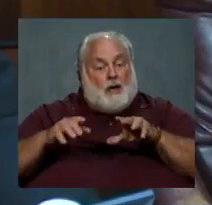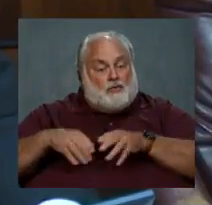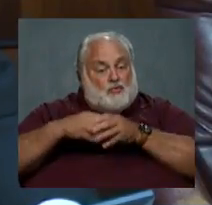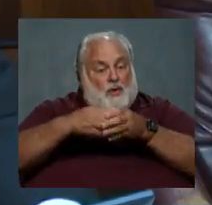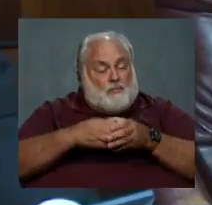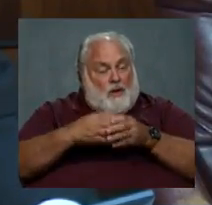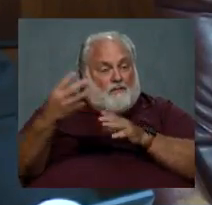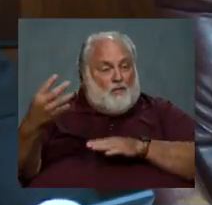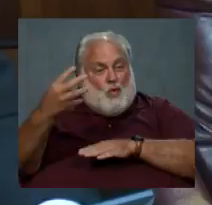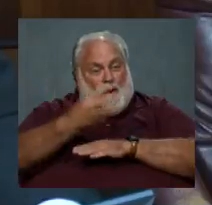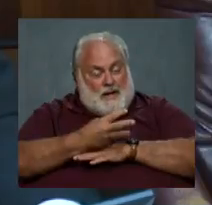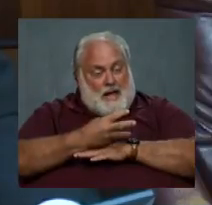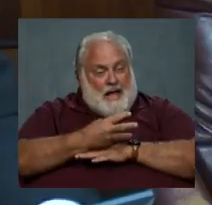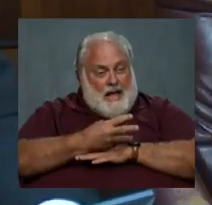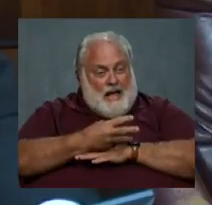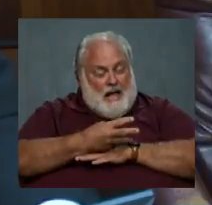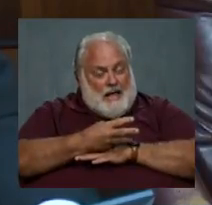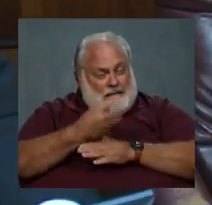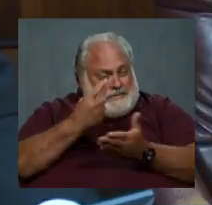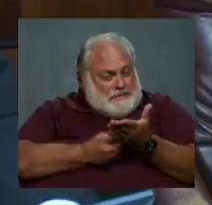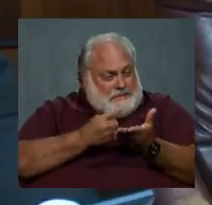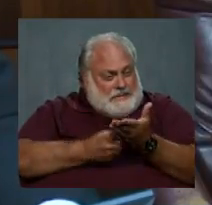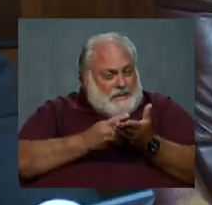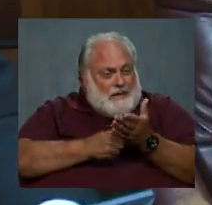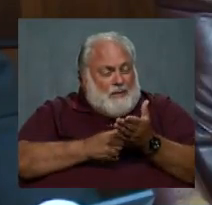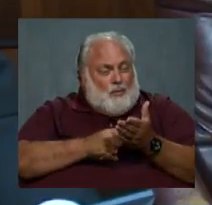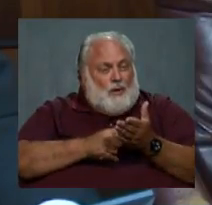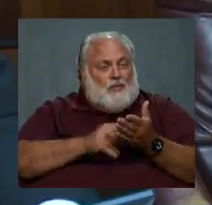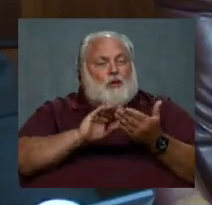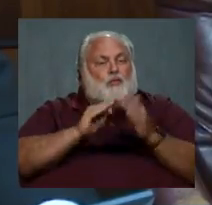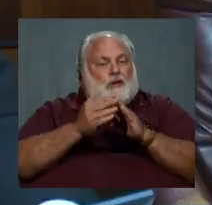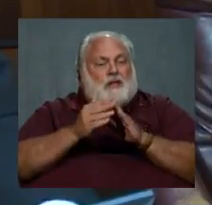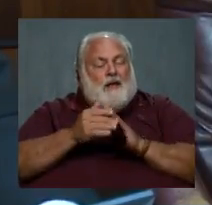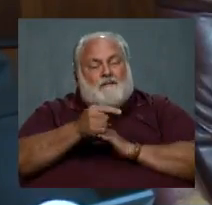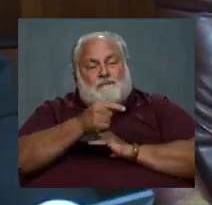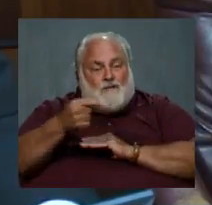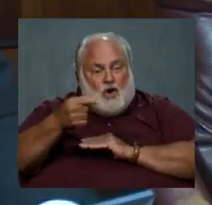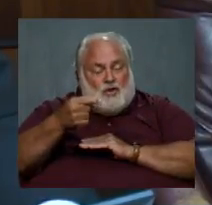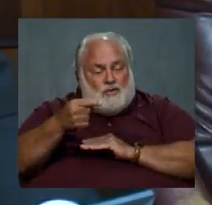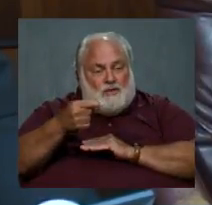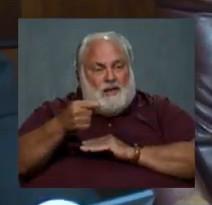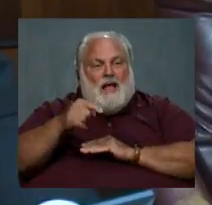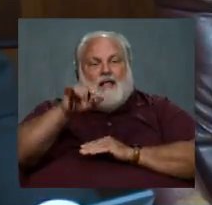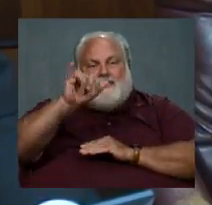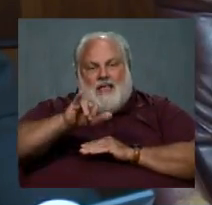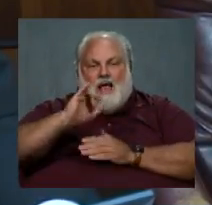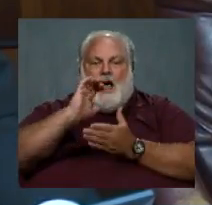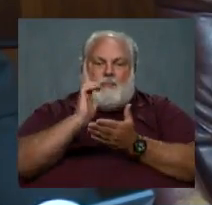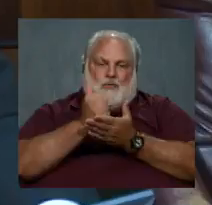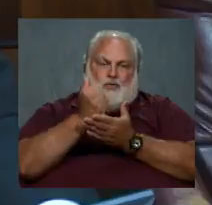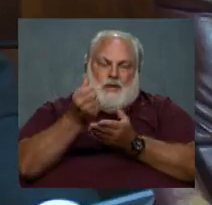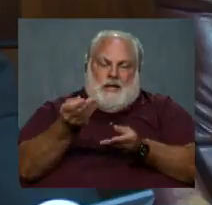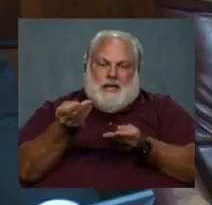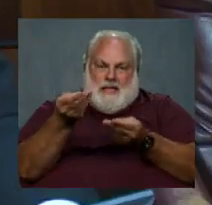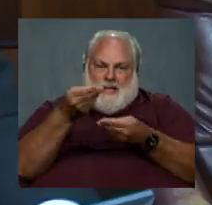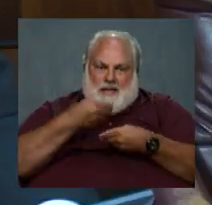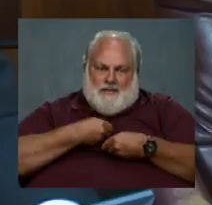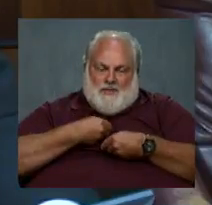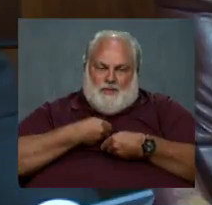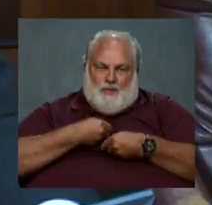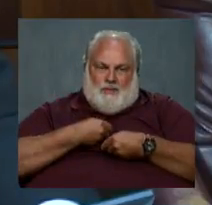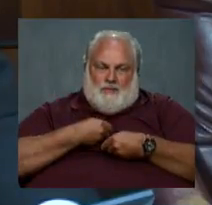do a 4-day seminar with Community First. It's this opportunity